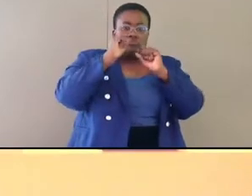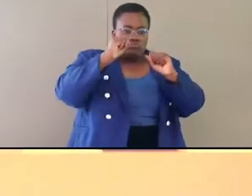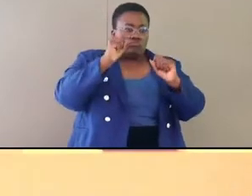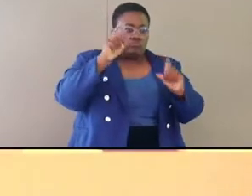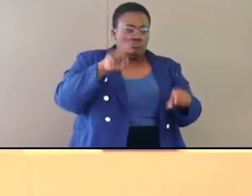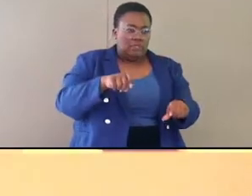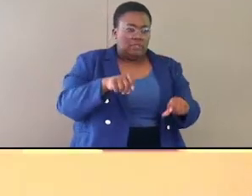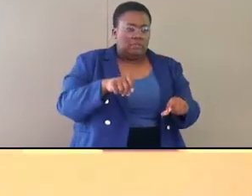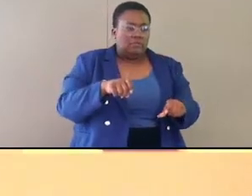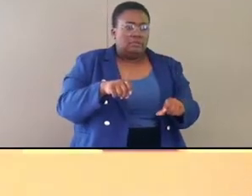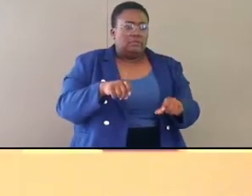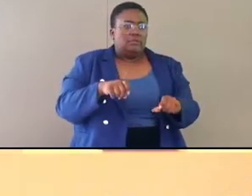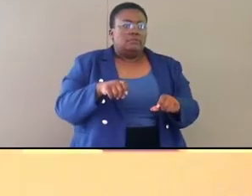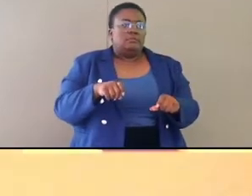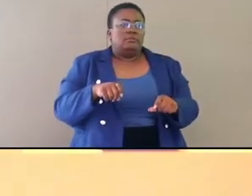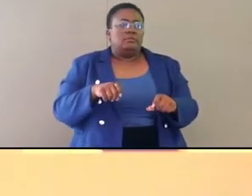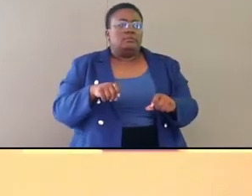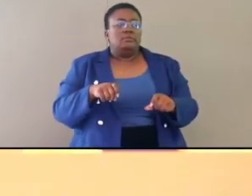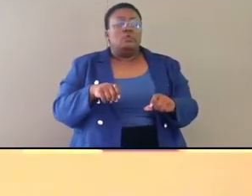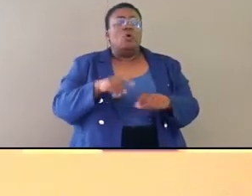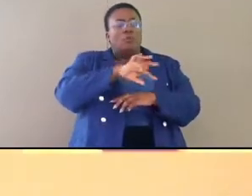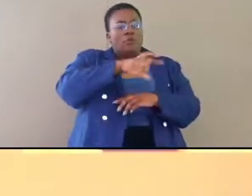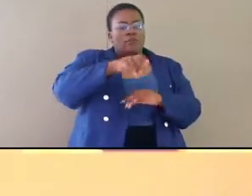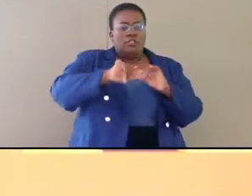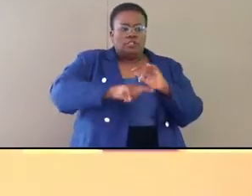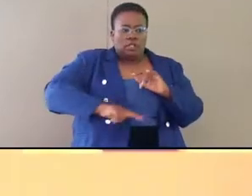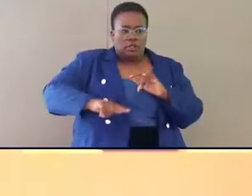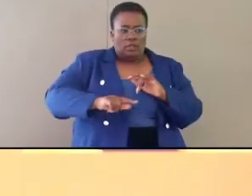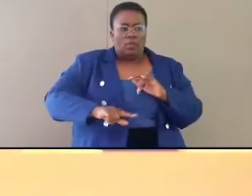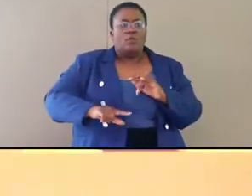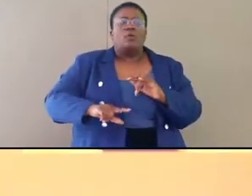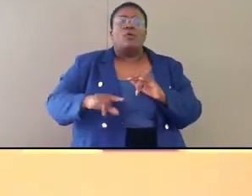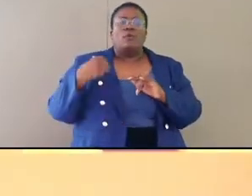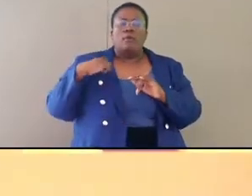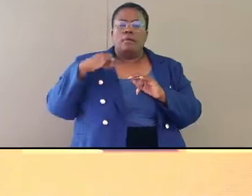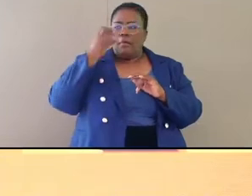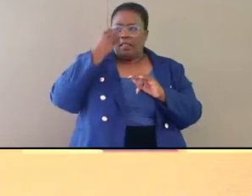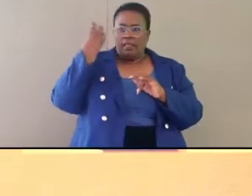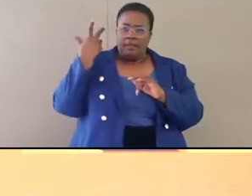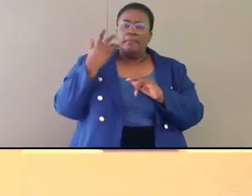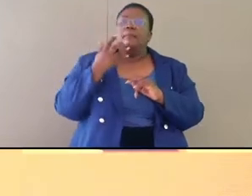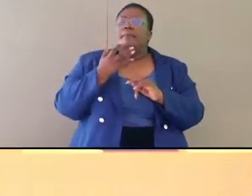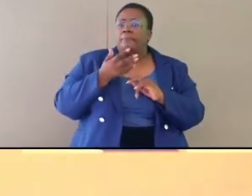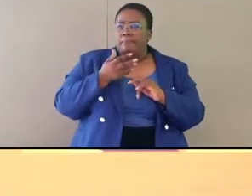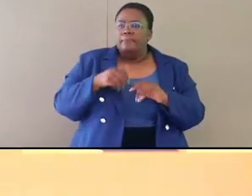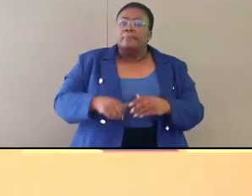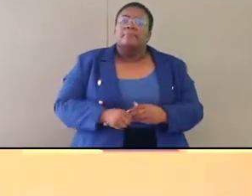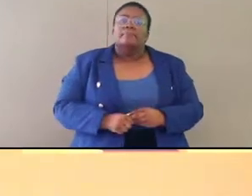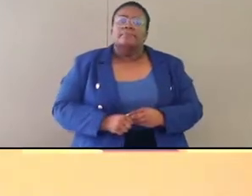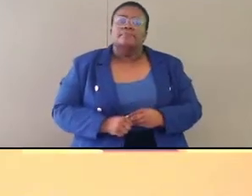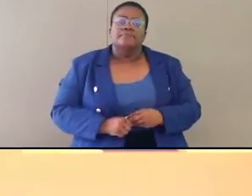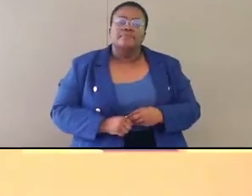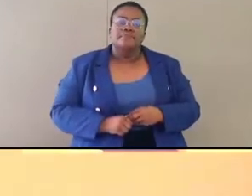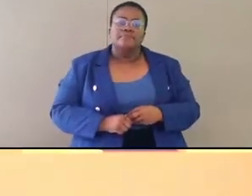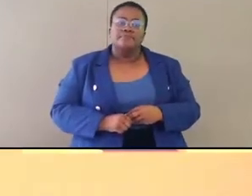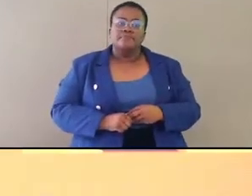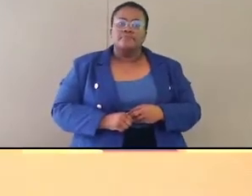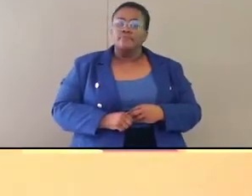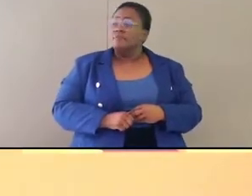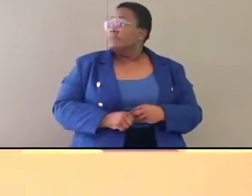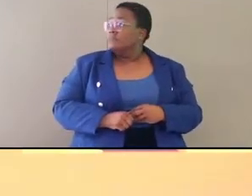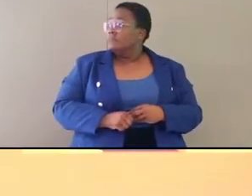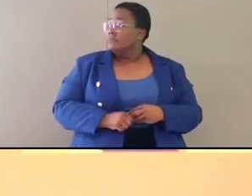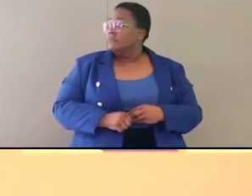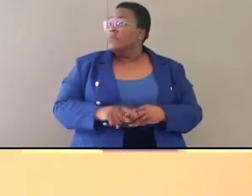and we're going to be able to deal with it I think I've covered most of the questions well